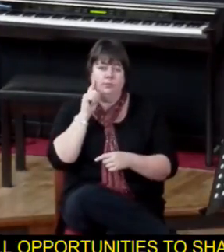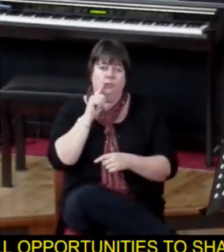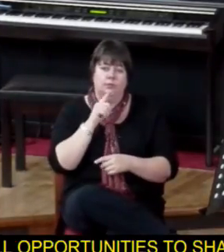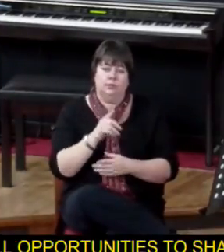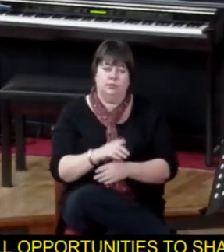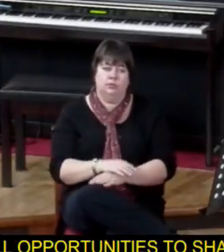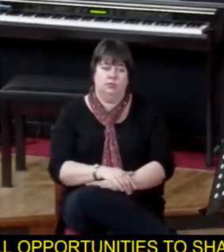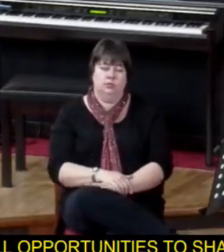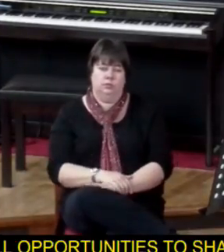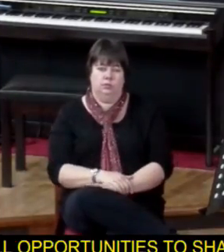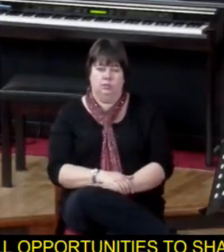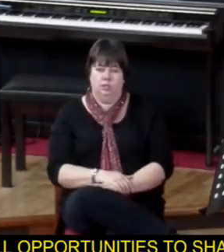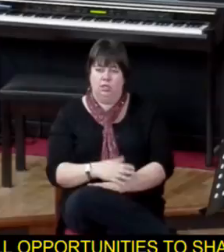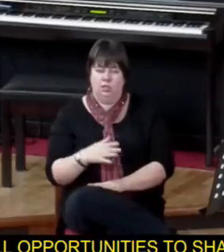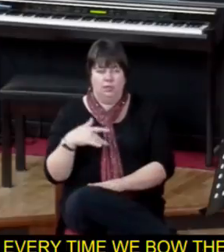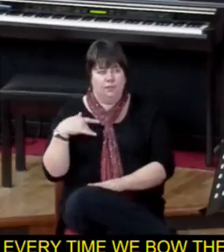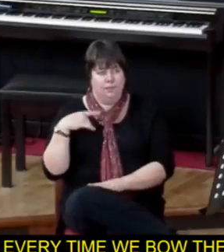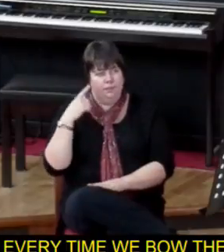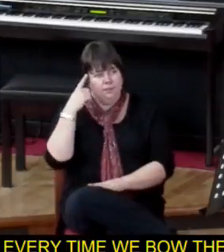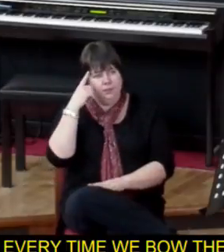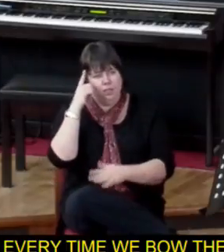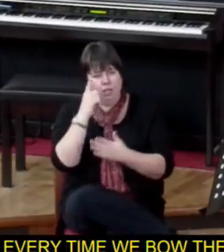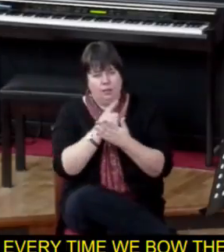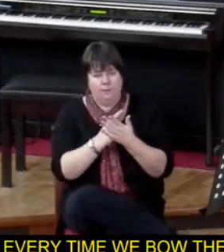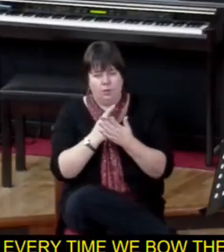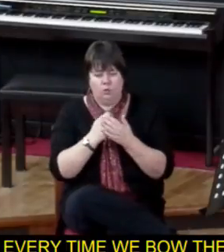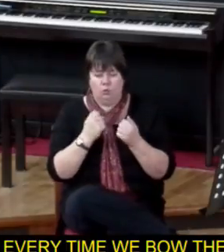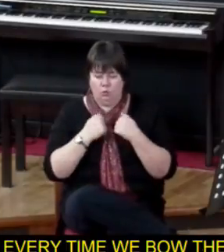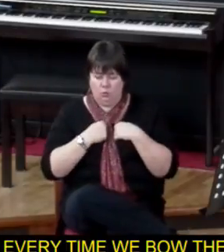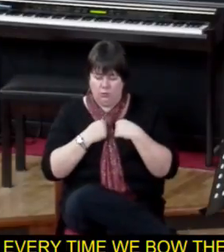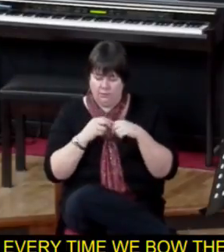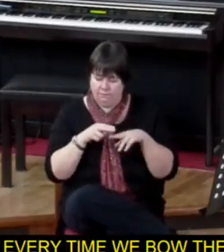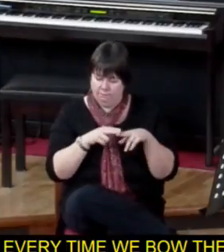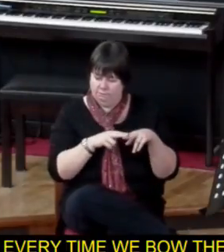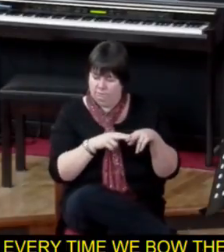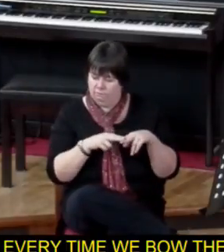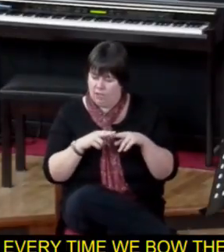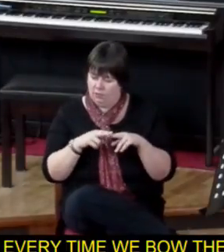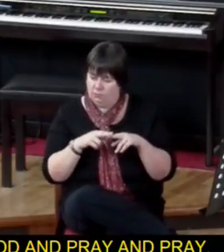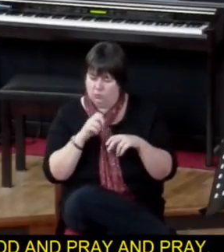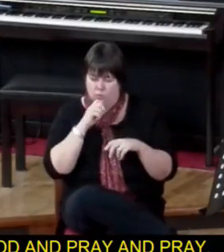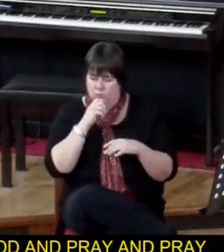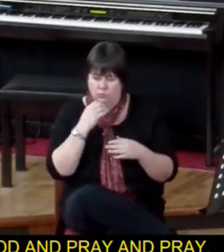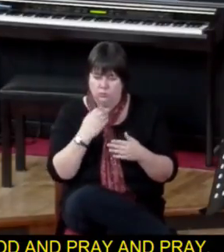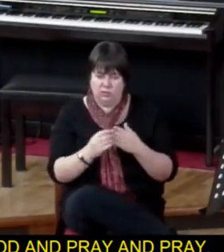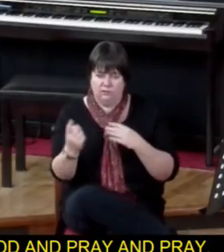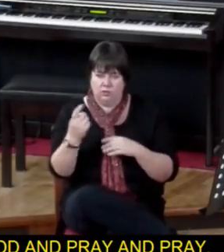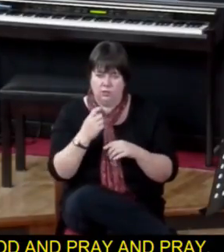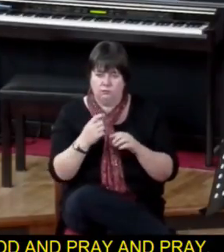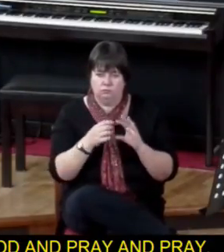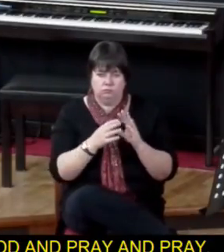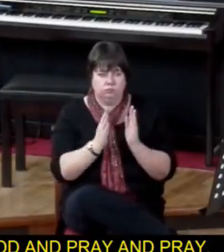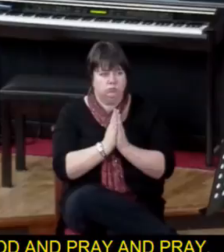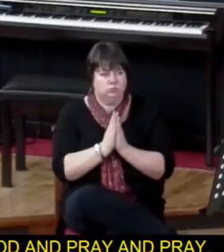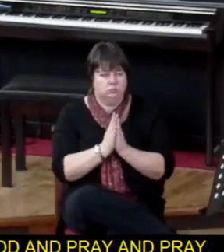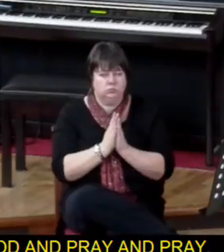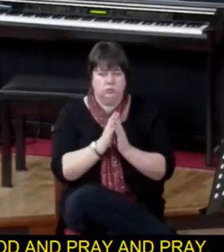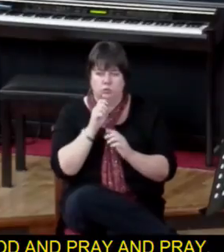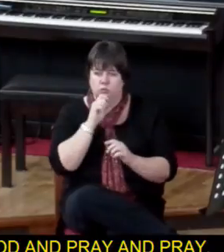We do think of those near and dear to us who are as yet not actively connected to Christ.